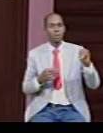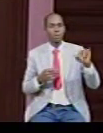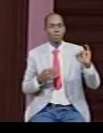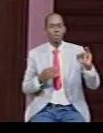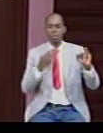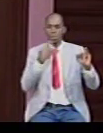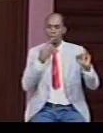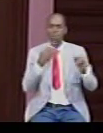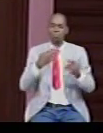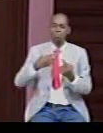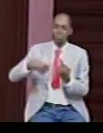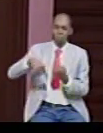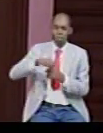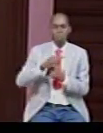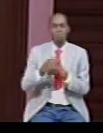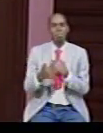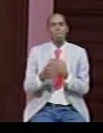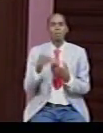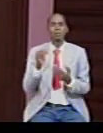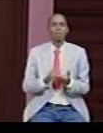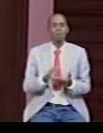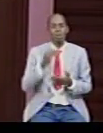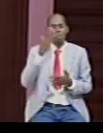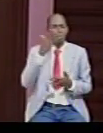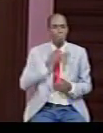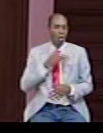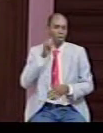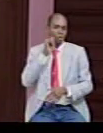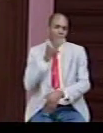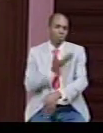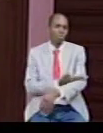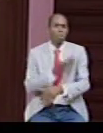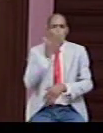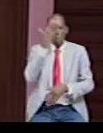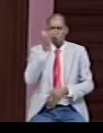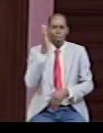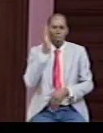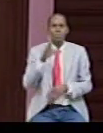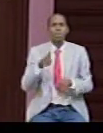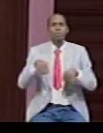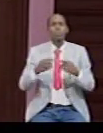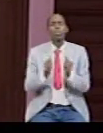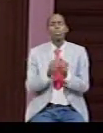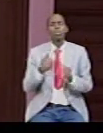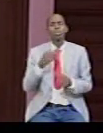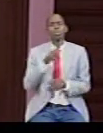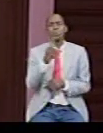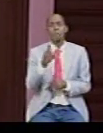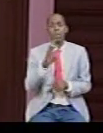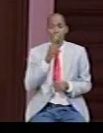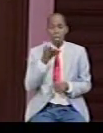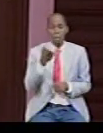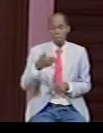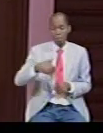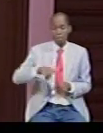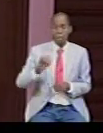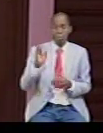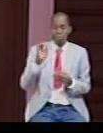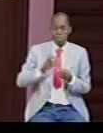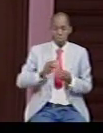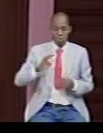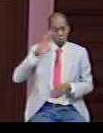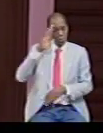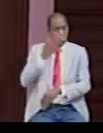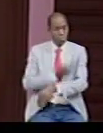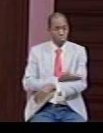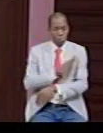again, my daughters. Why will you go with me? Are there yet any more sons in my womb